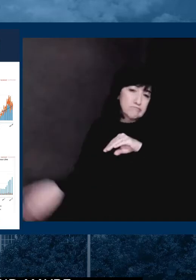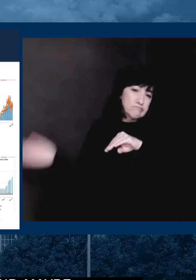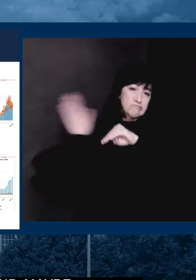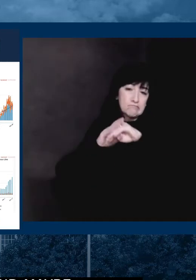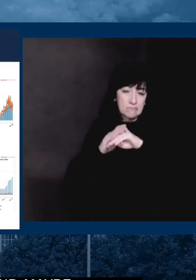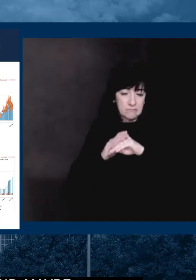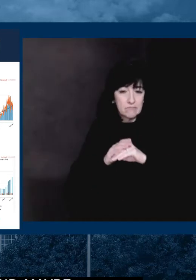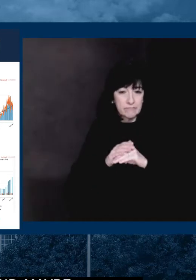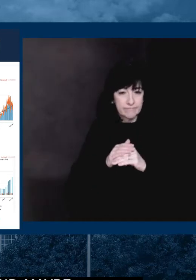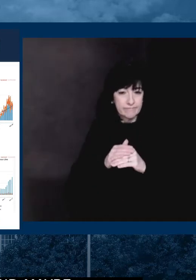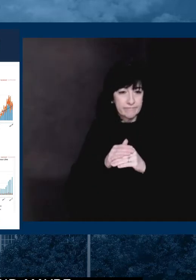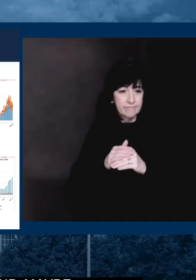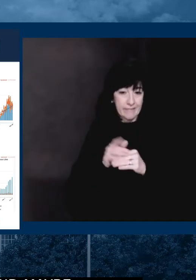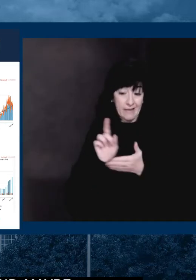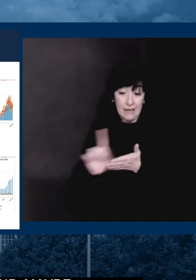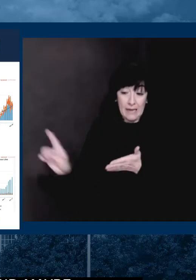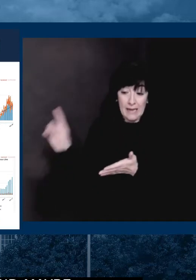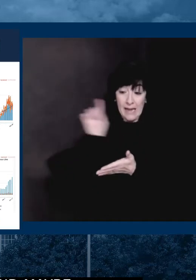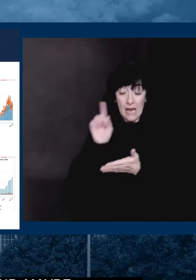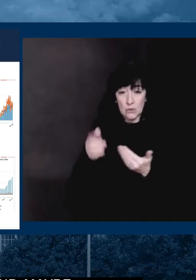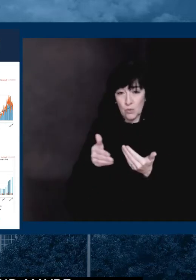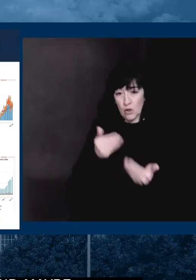450 last week, now